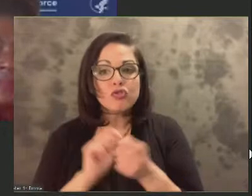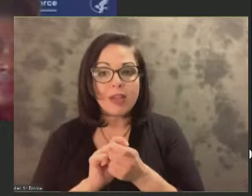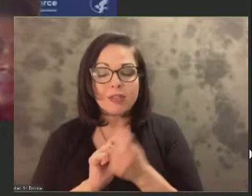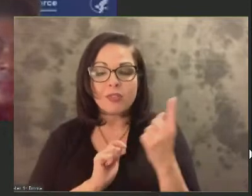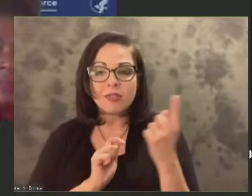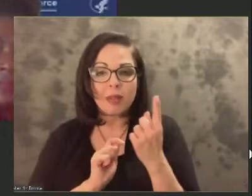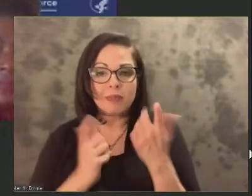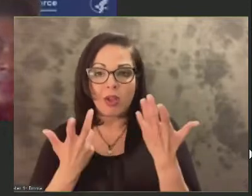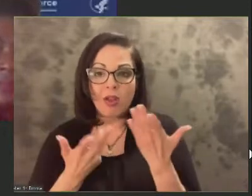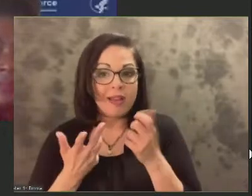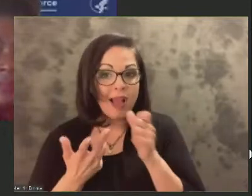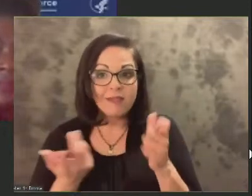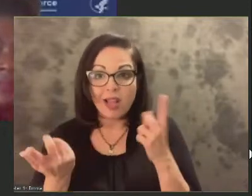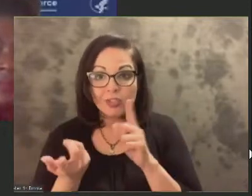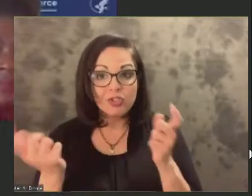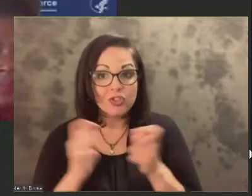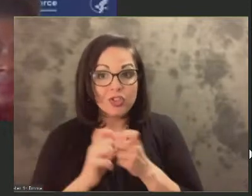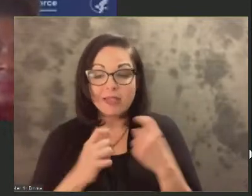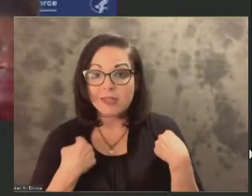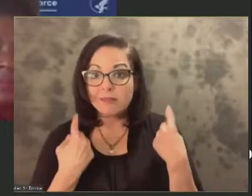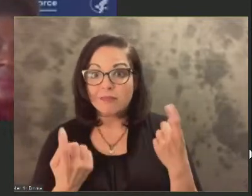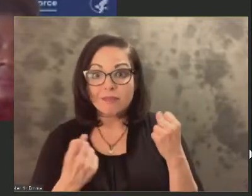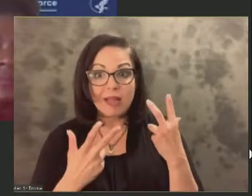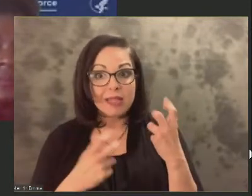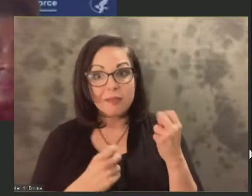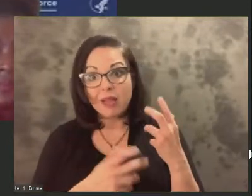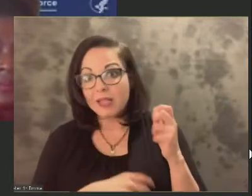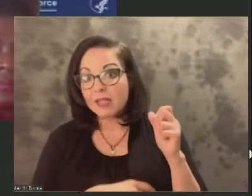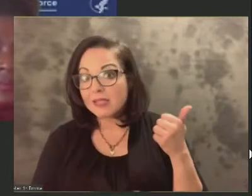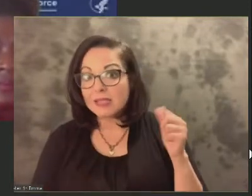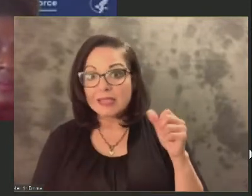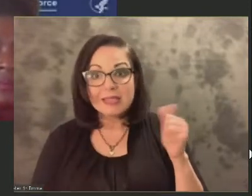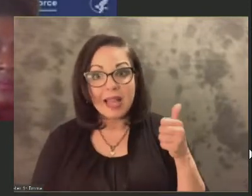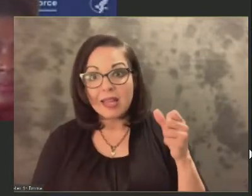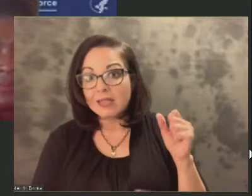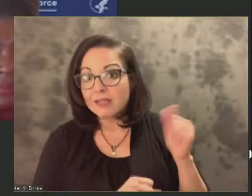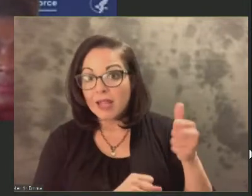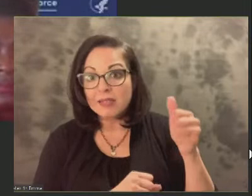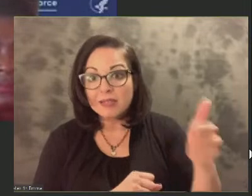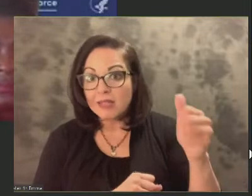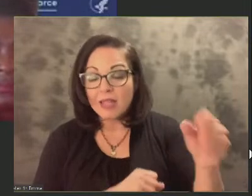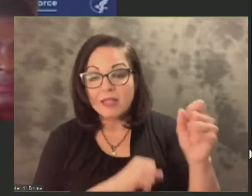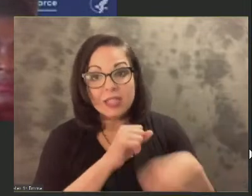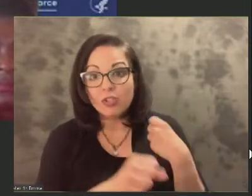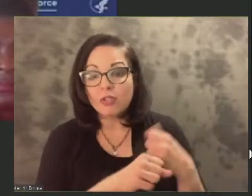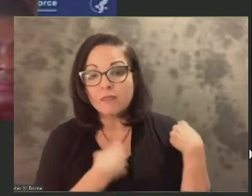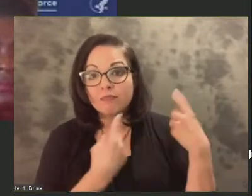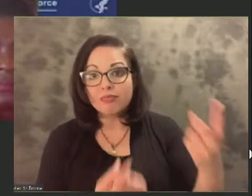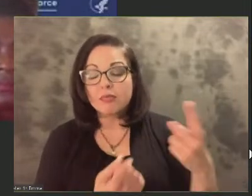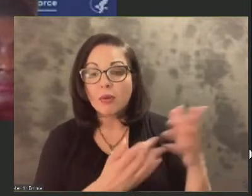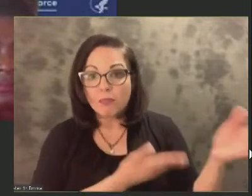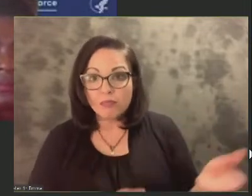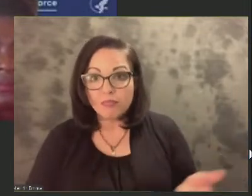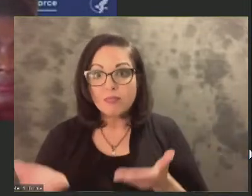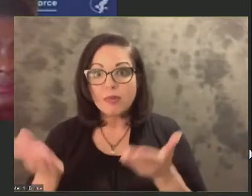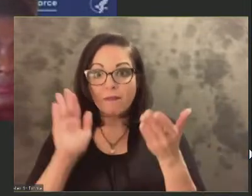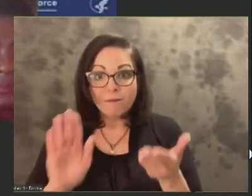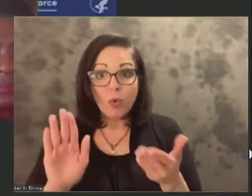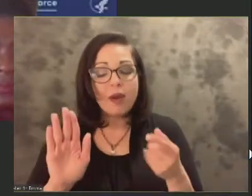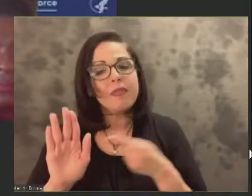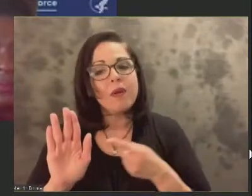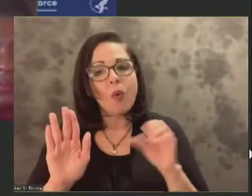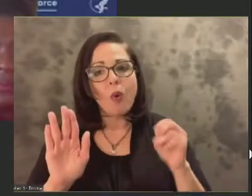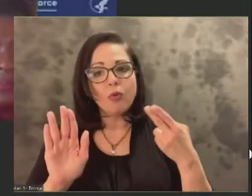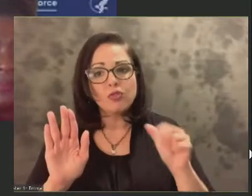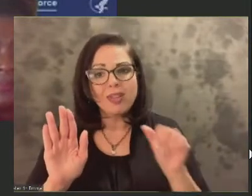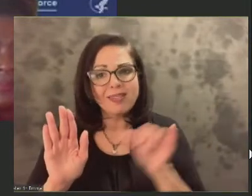that hasn't been changed in decades, bring forth OSHA standards so that it can benefit all workers.